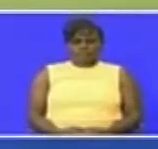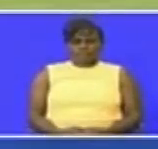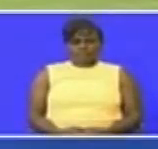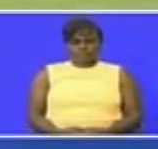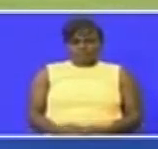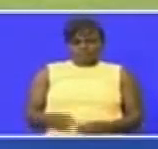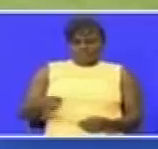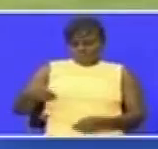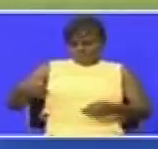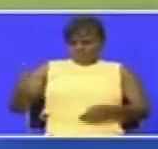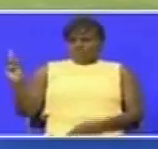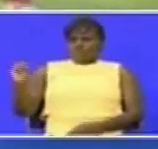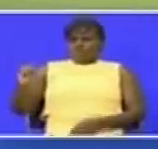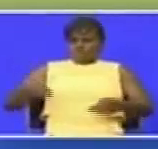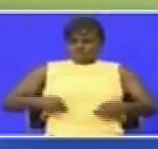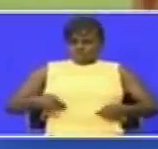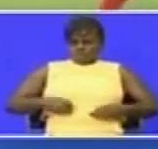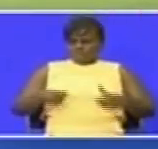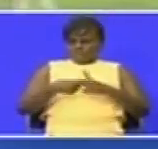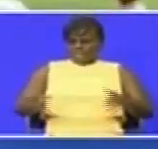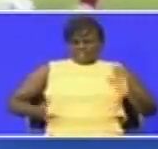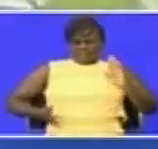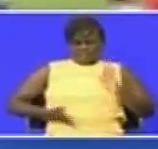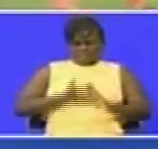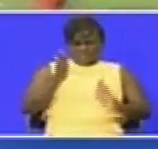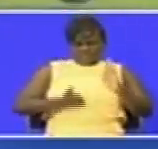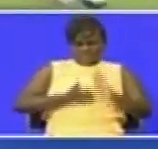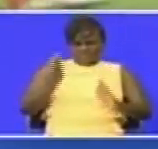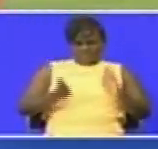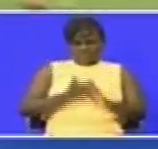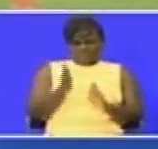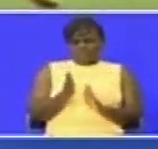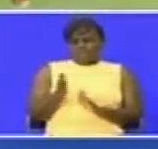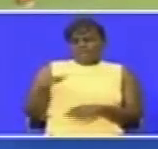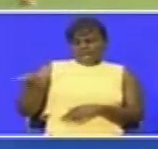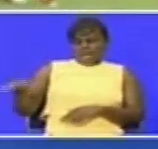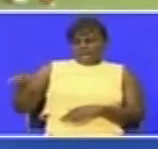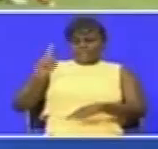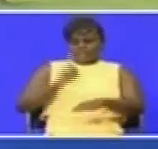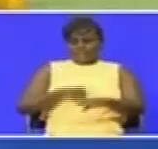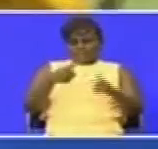Hosts Muhoroni Youth began the match with much gusto with strikes from their forwards in the early exchanges.